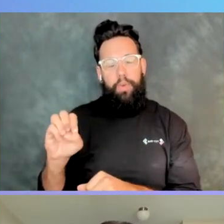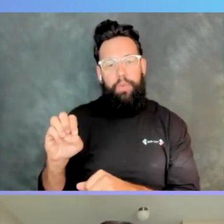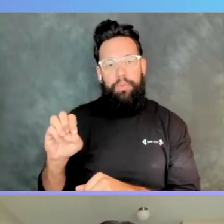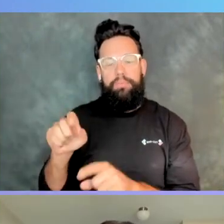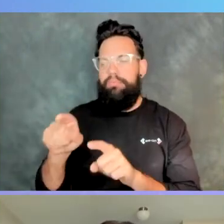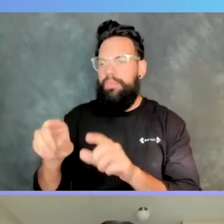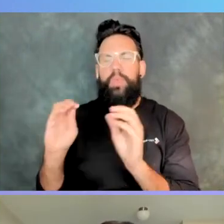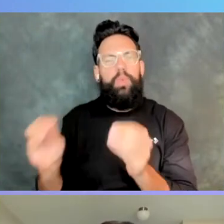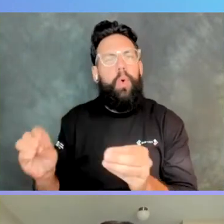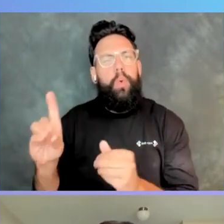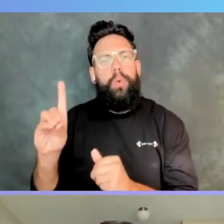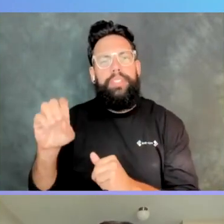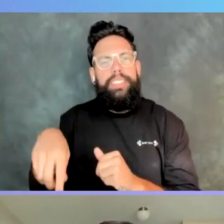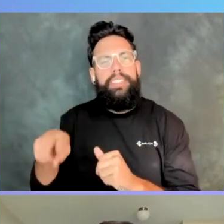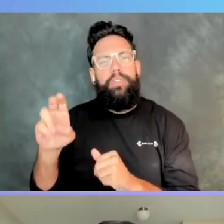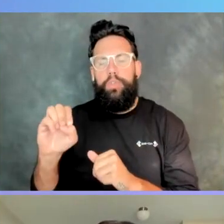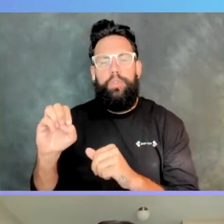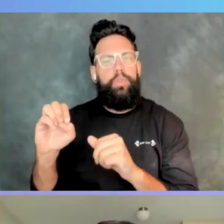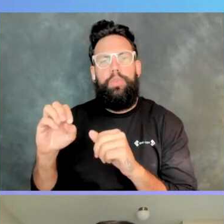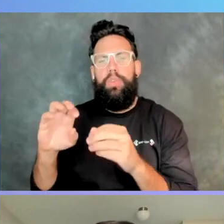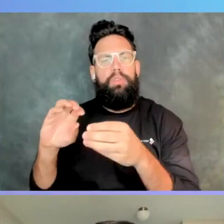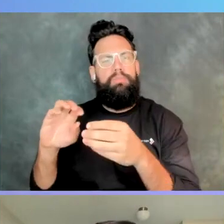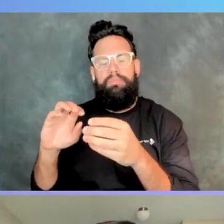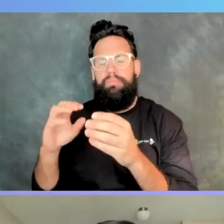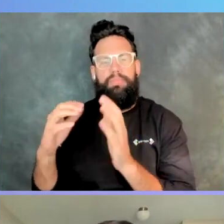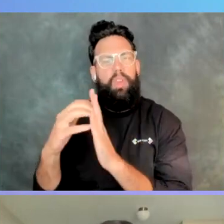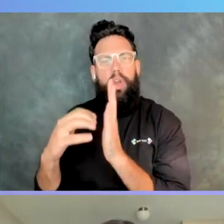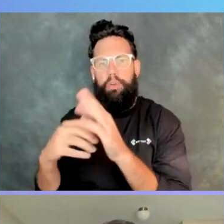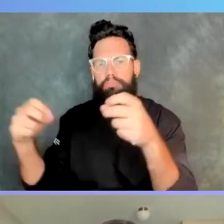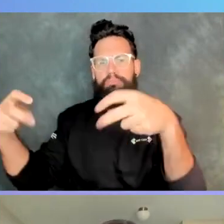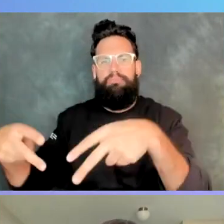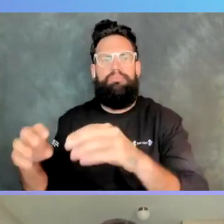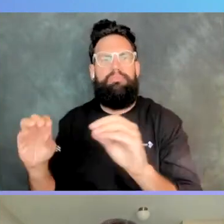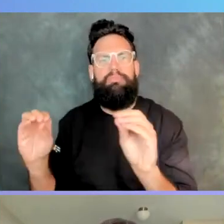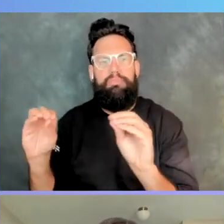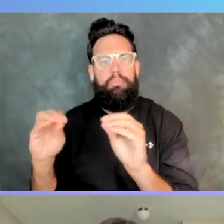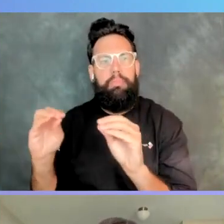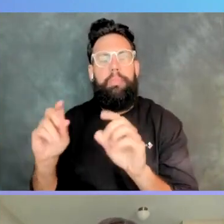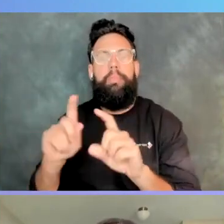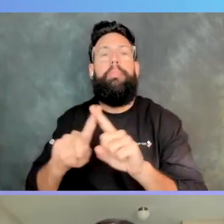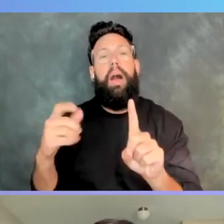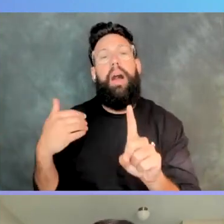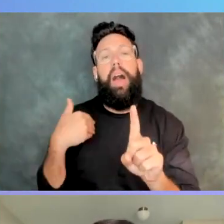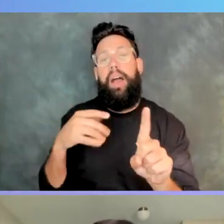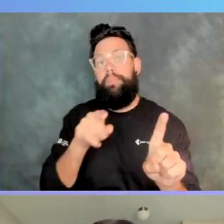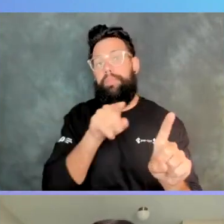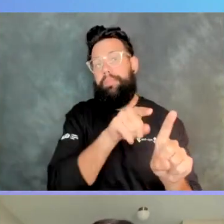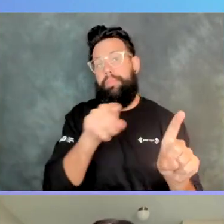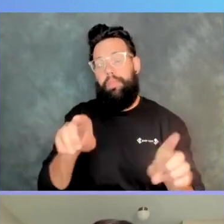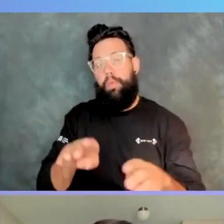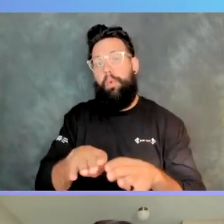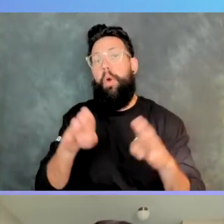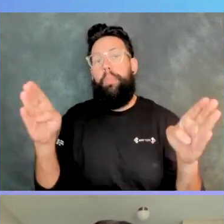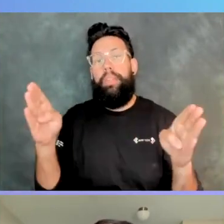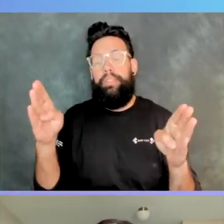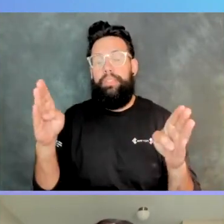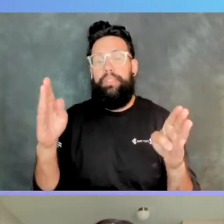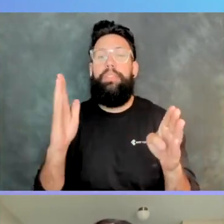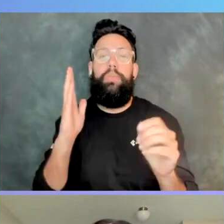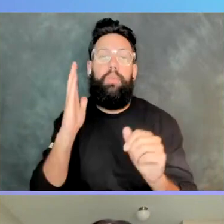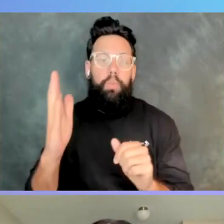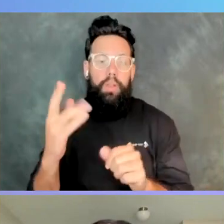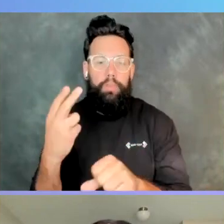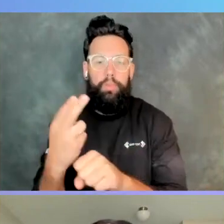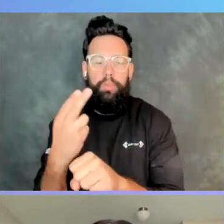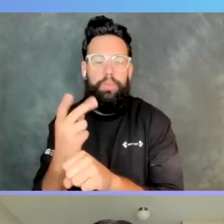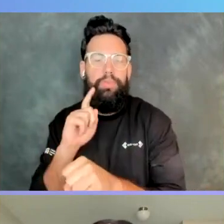itself, but I do have this second Xcode project open, and that's how I'm going to scan my app that I'm working on in my simulator. So there's a couple